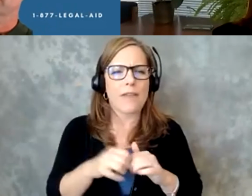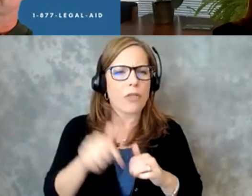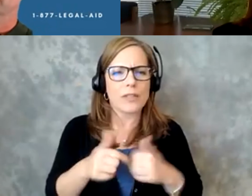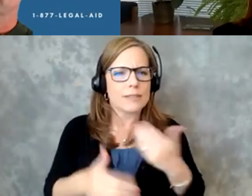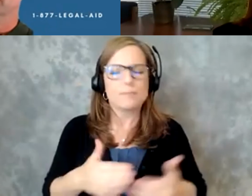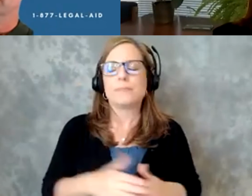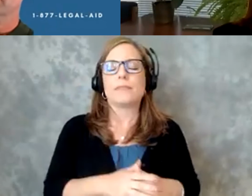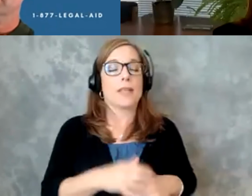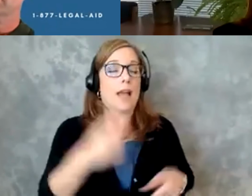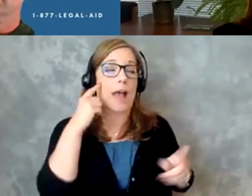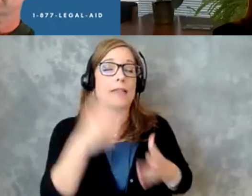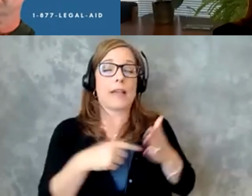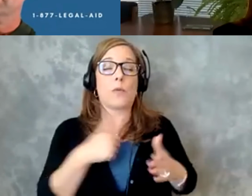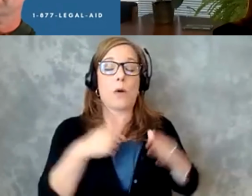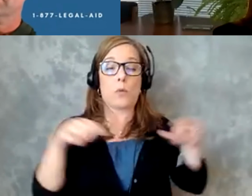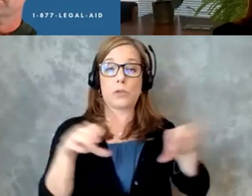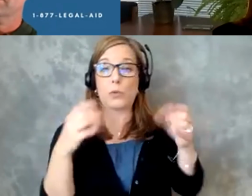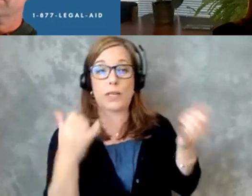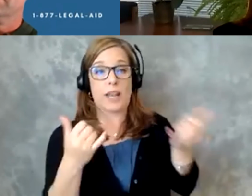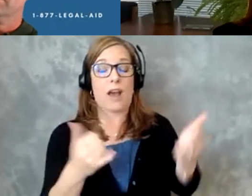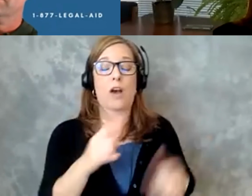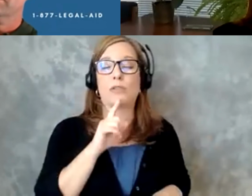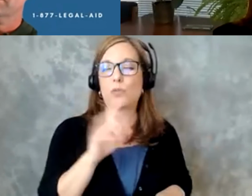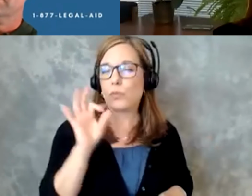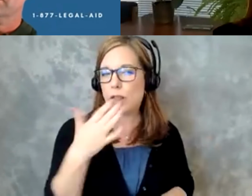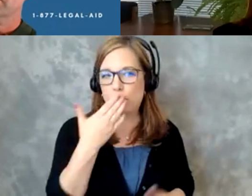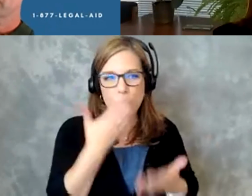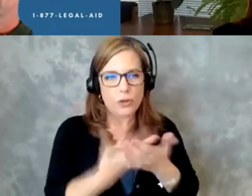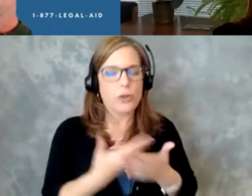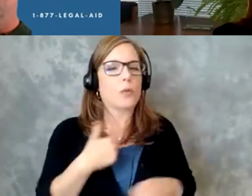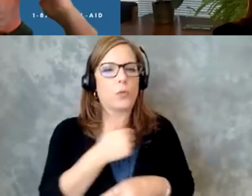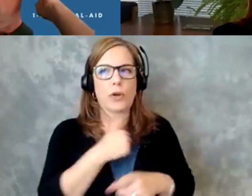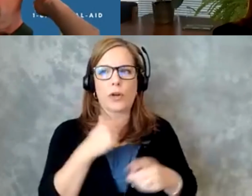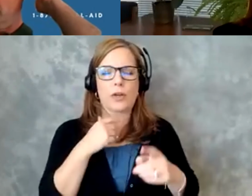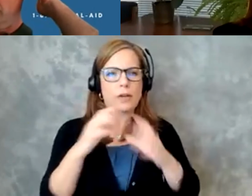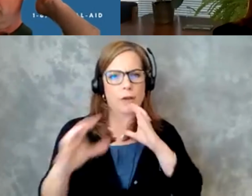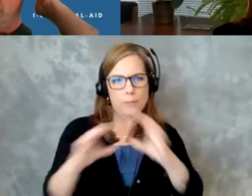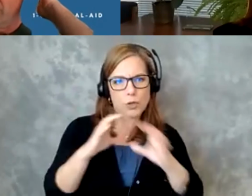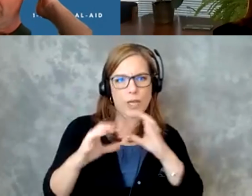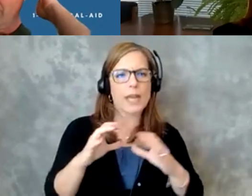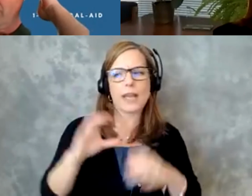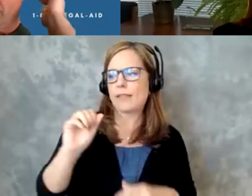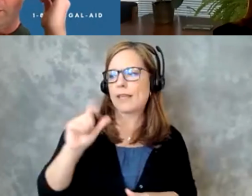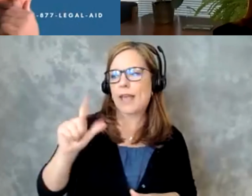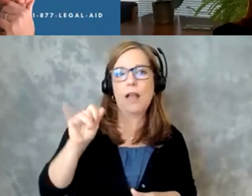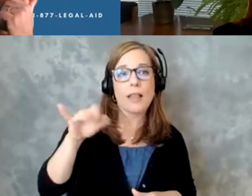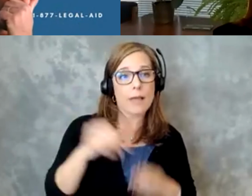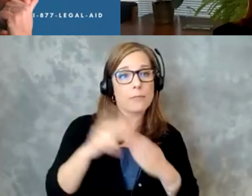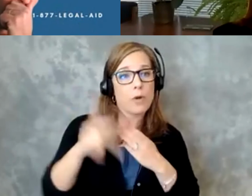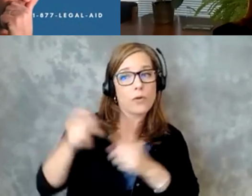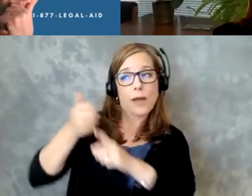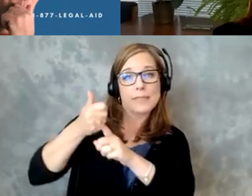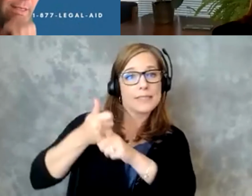doing now is really good in terms of communicating our CalAIM programs and